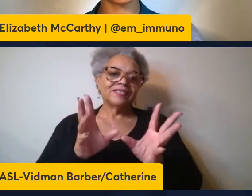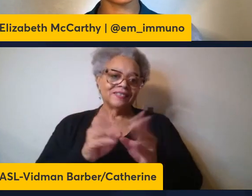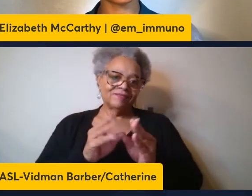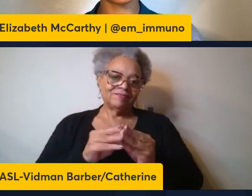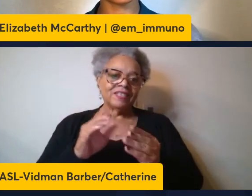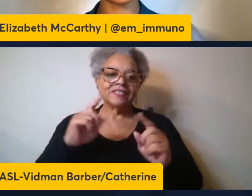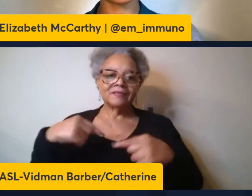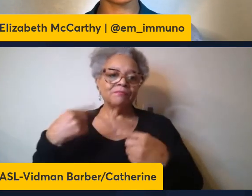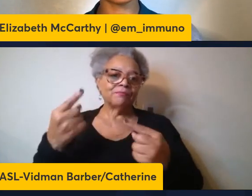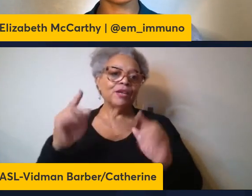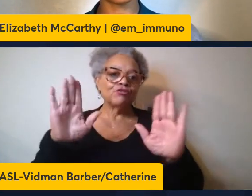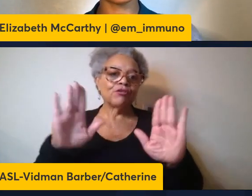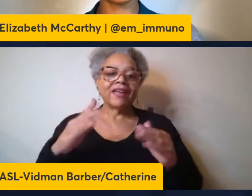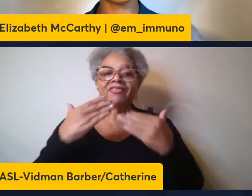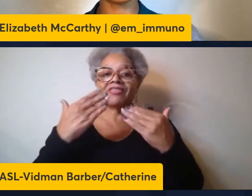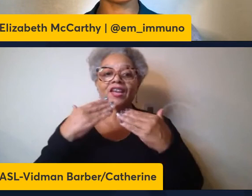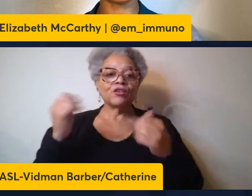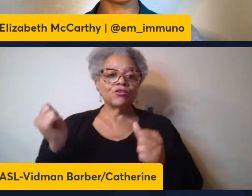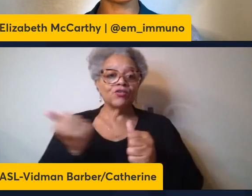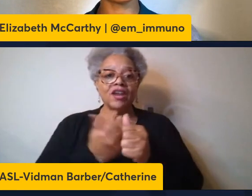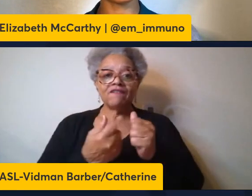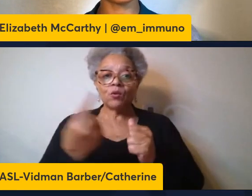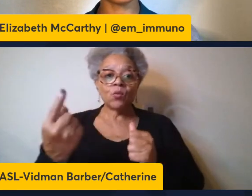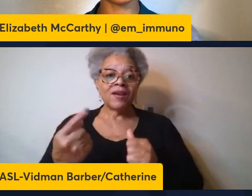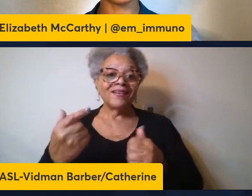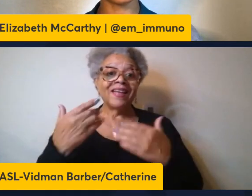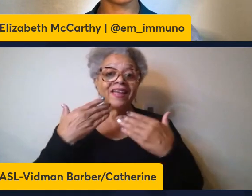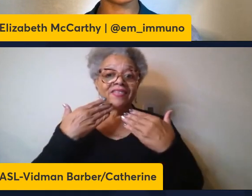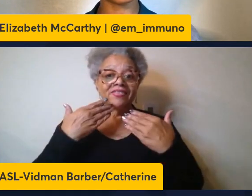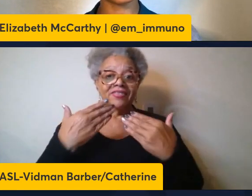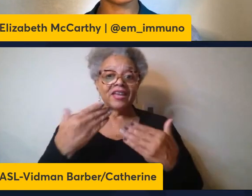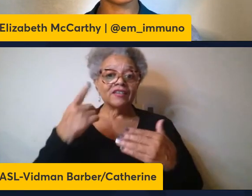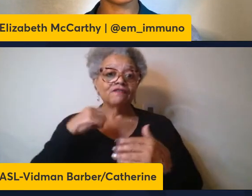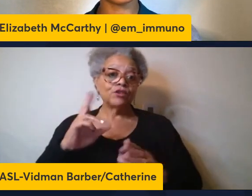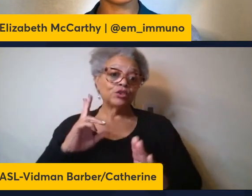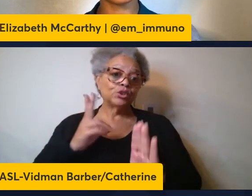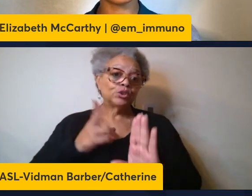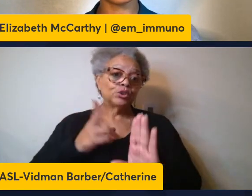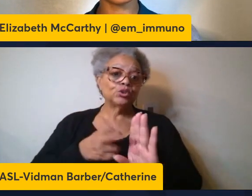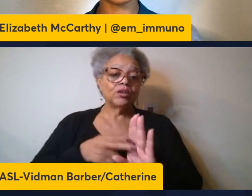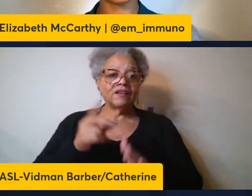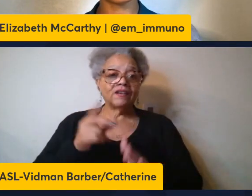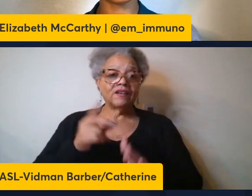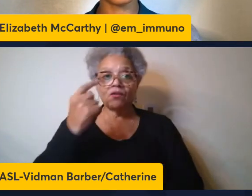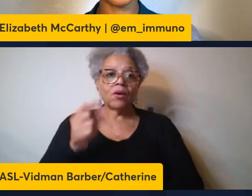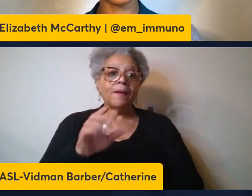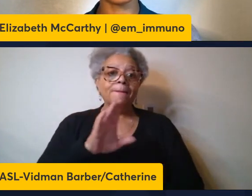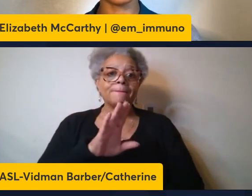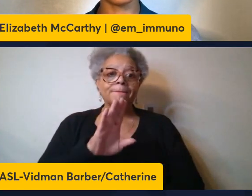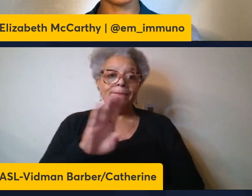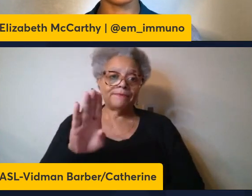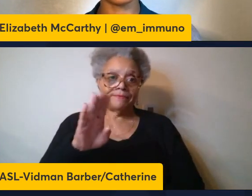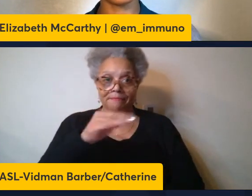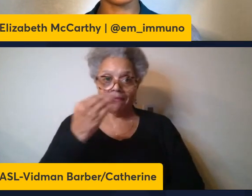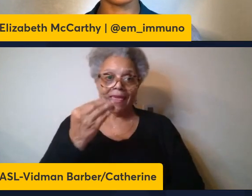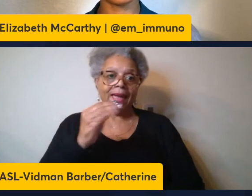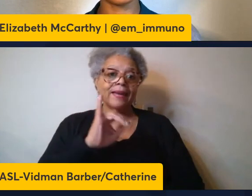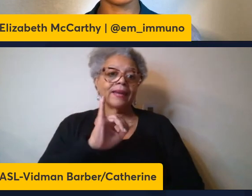great. Thank you, everyone, and thanks for joining for Black in Immuno Week. And have